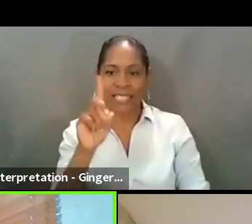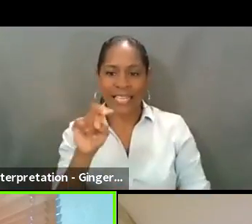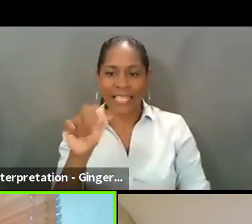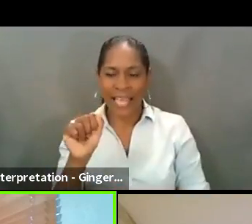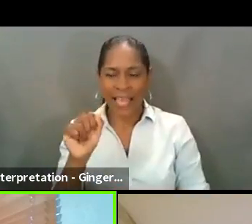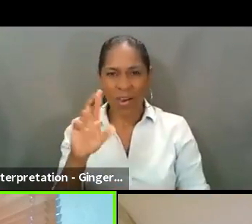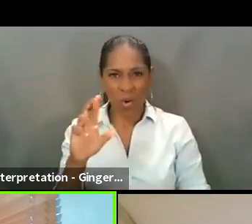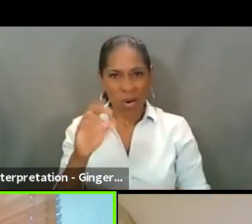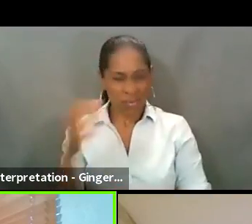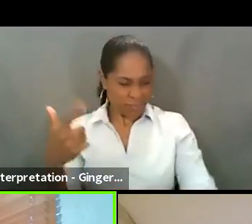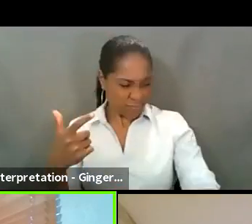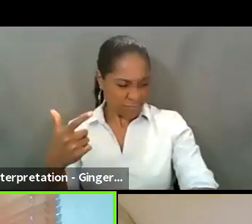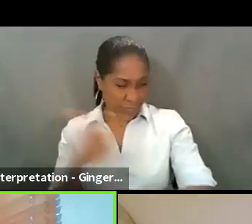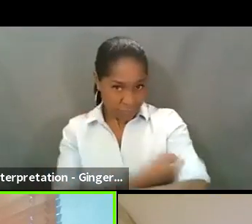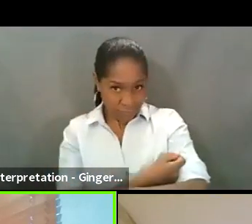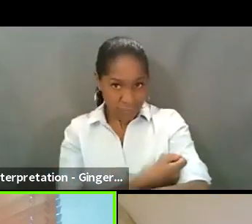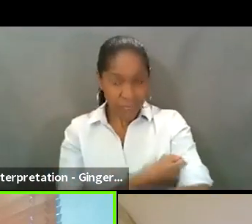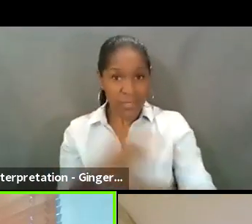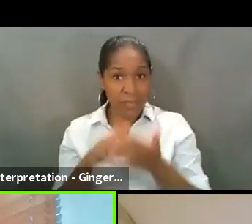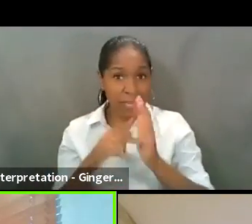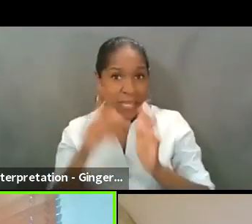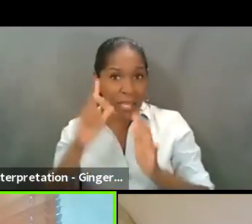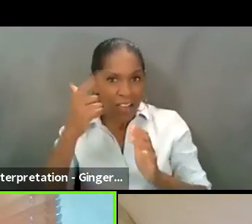trying to,